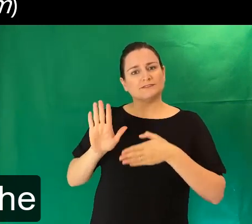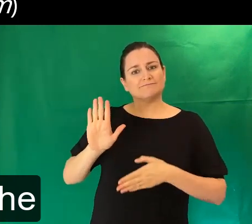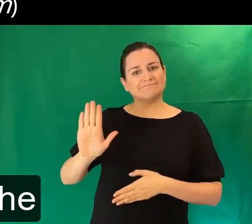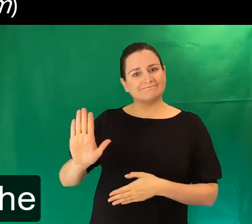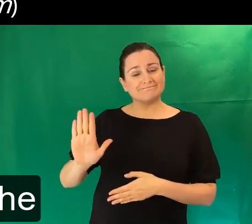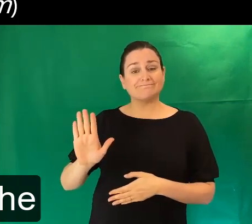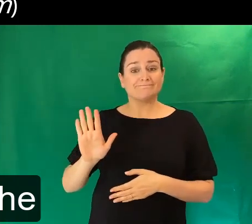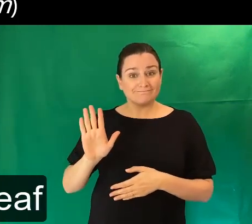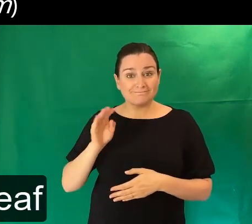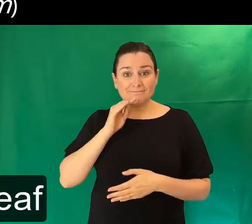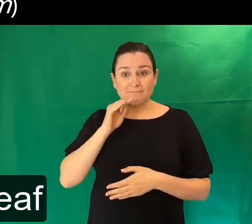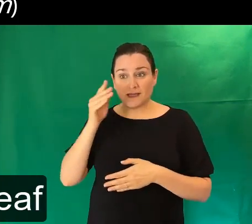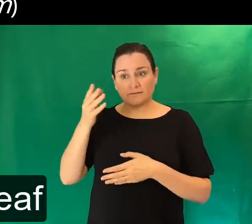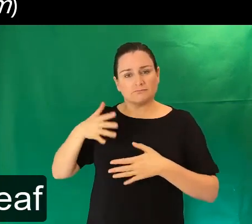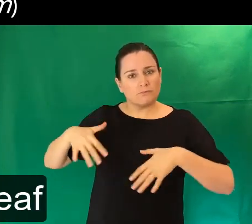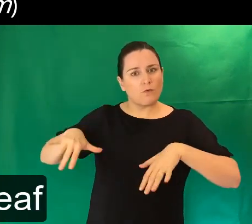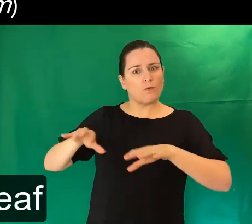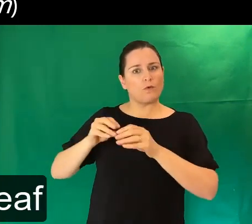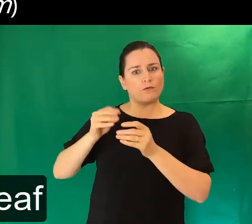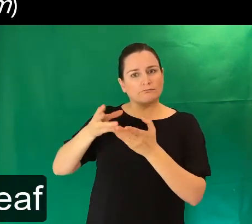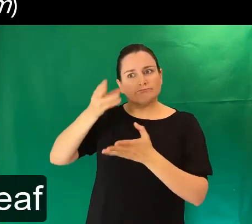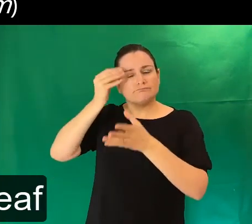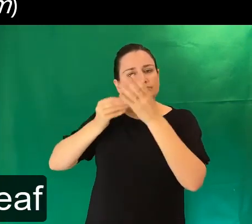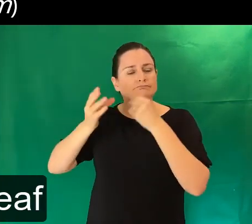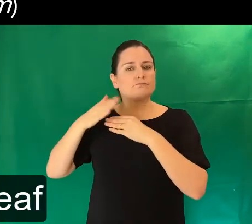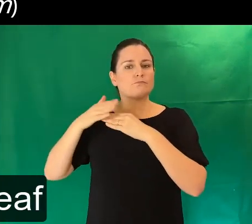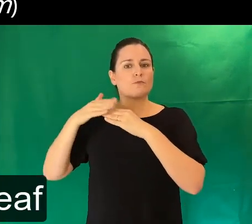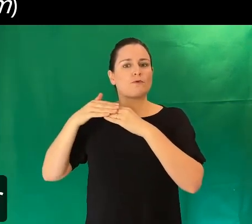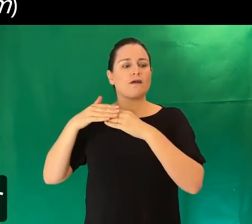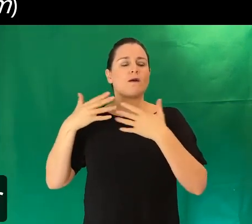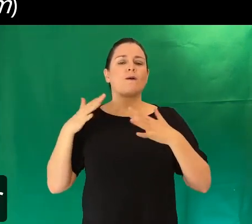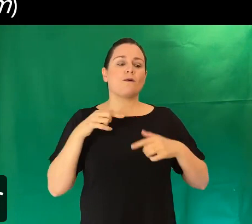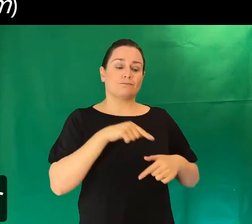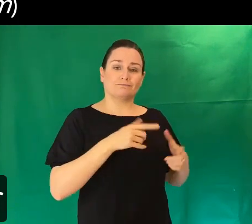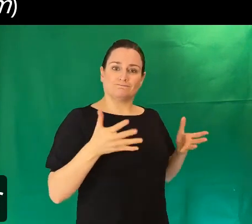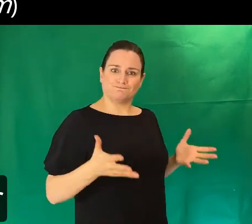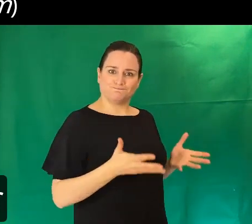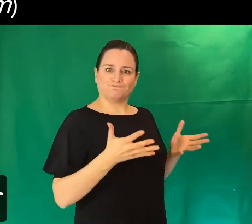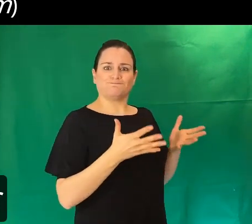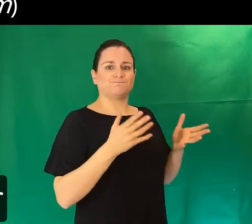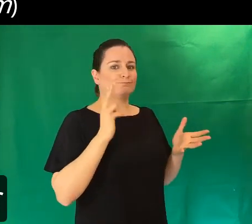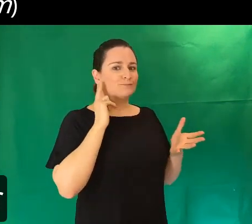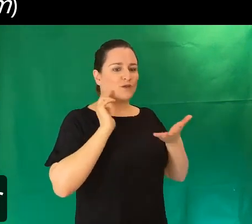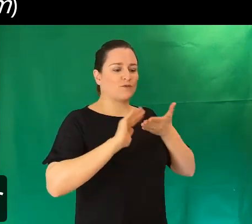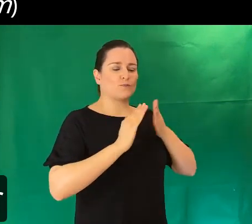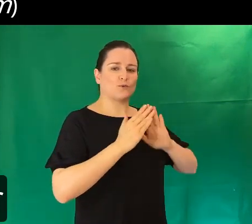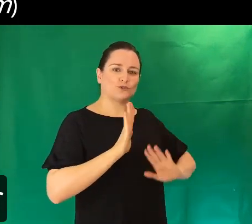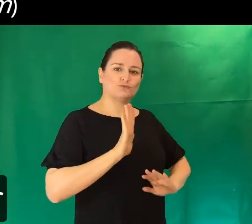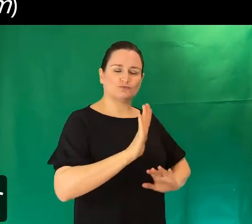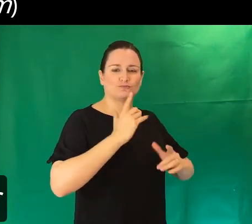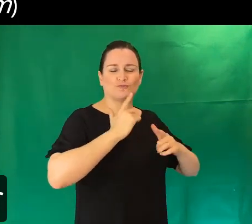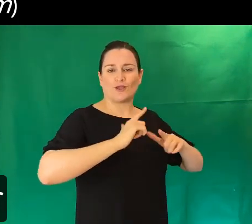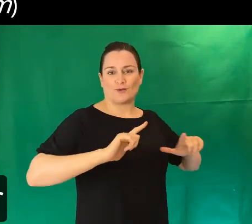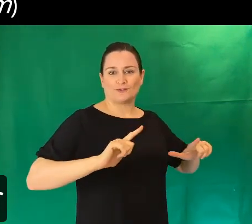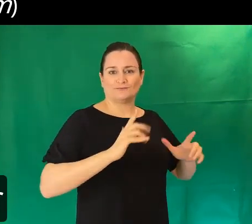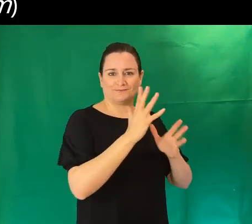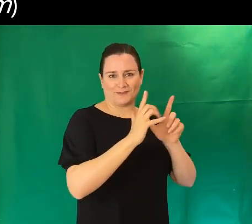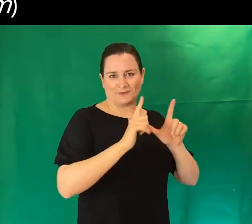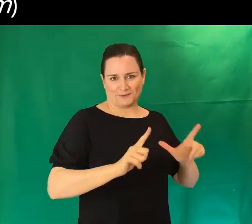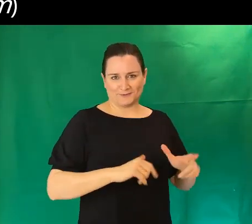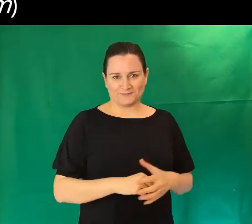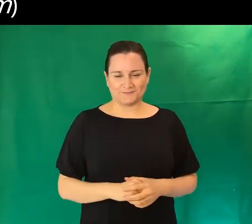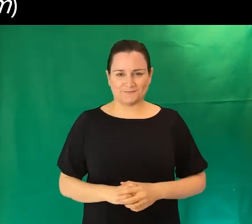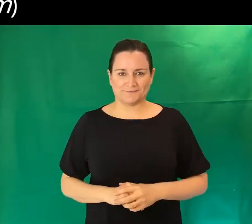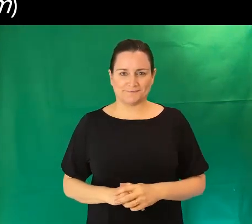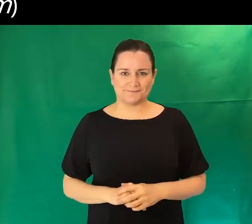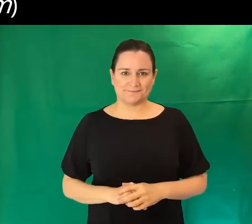better the situation of sign languages and the deaf communities. So this is my topic for